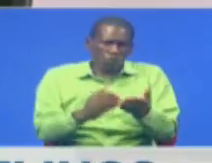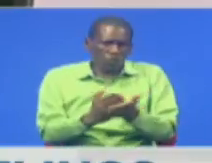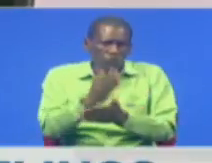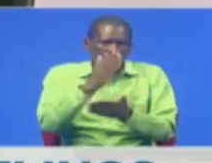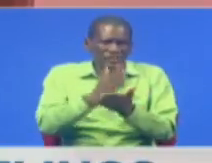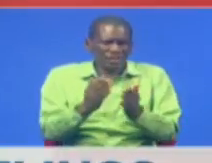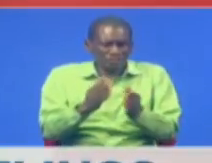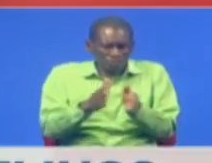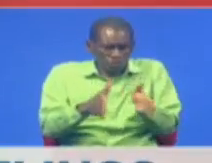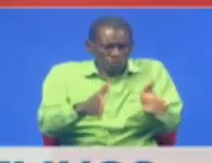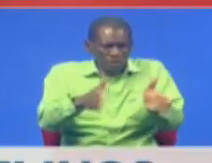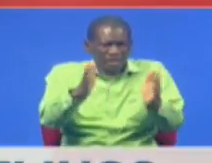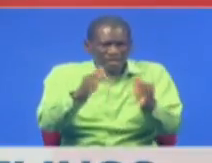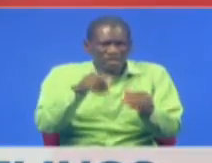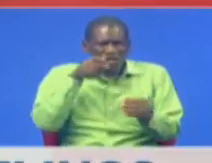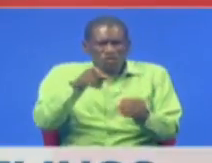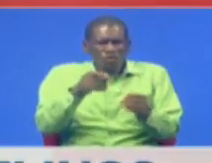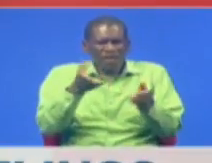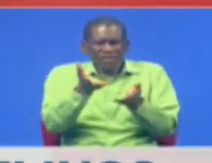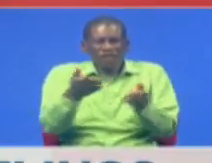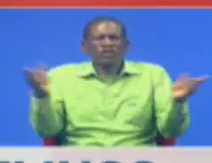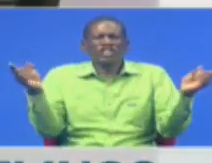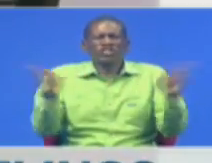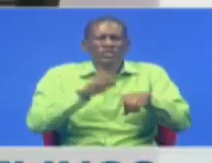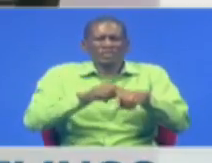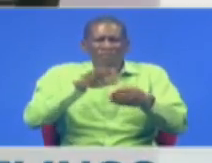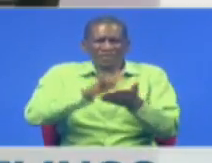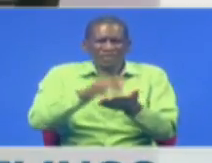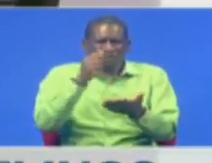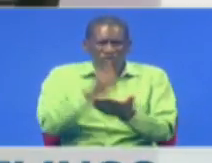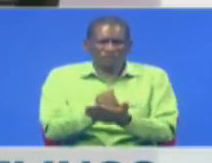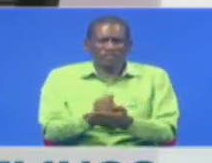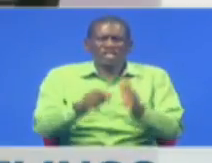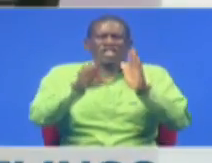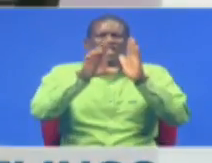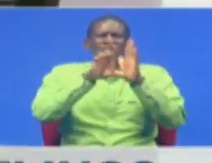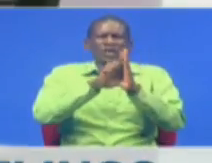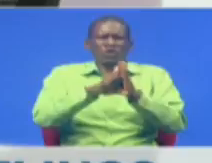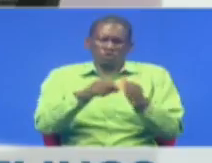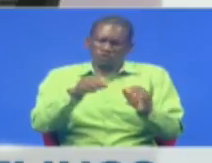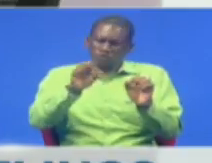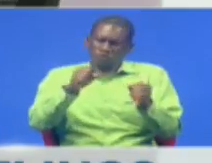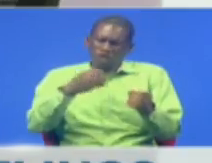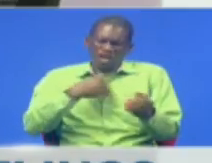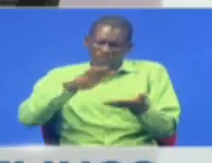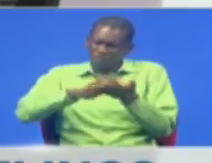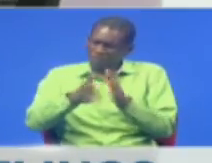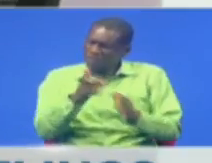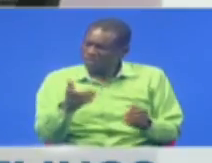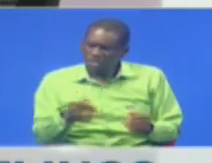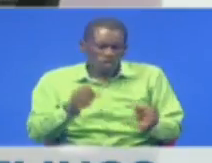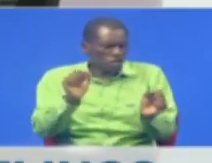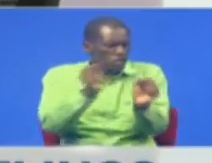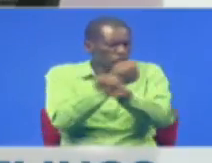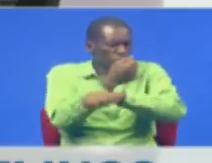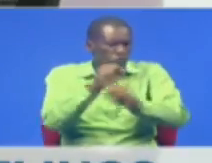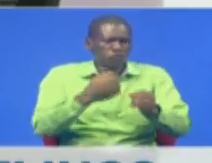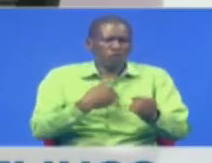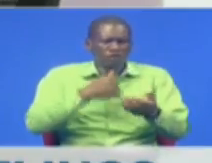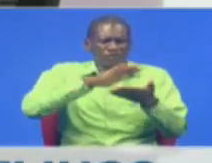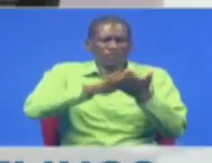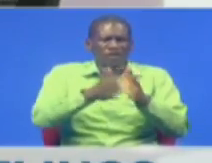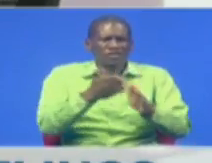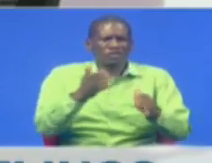lens. You are temporary in that office. The law abhors a vacuum. There cannot be a